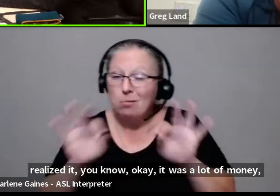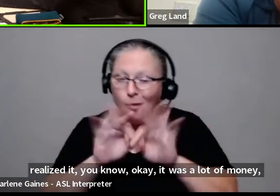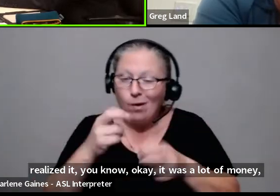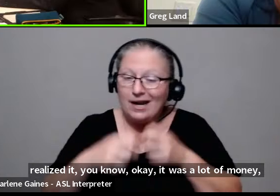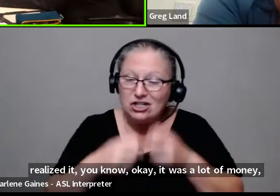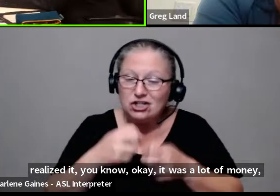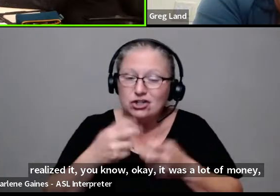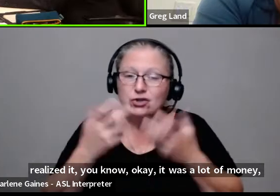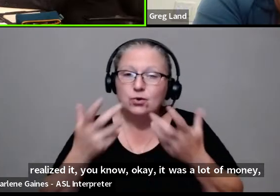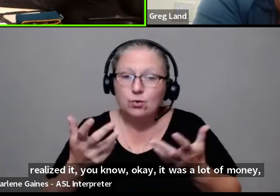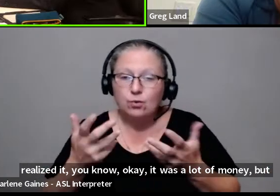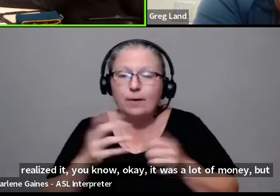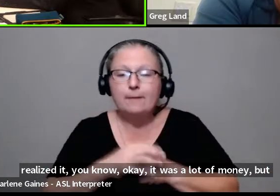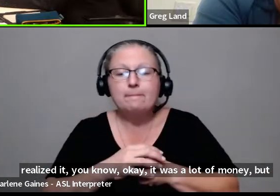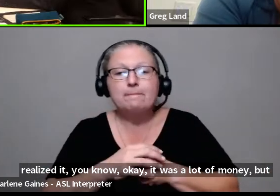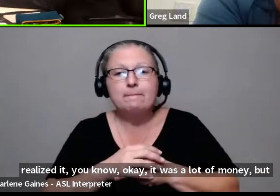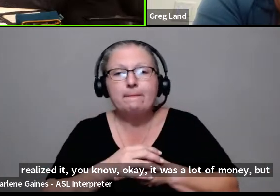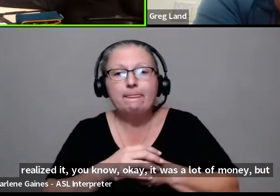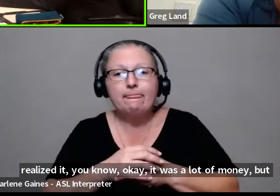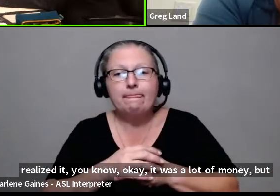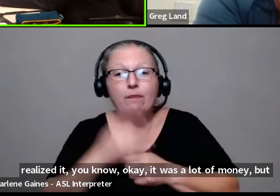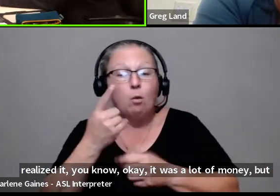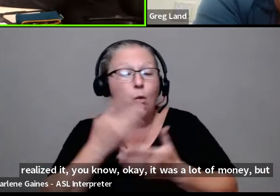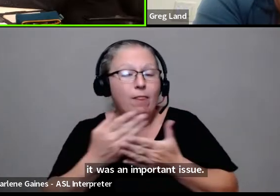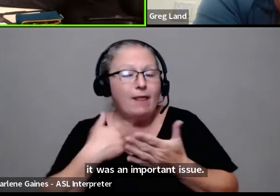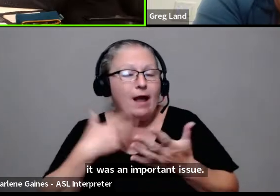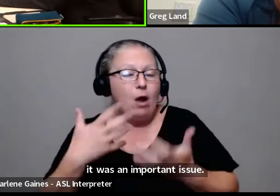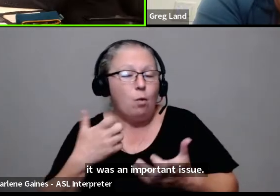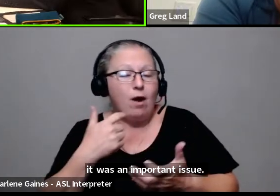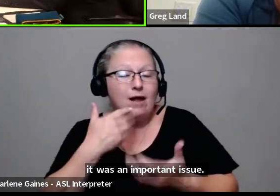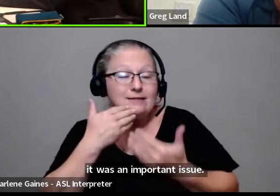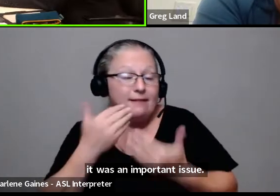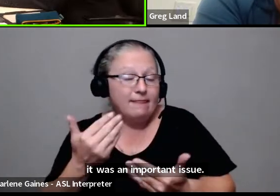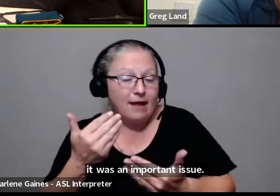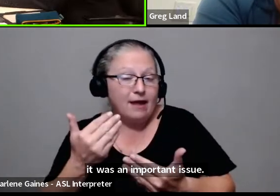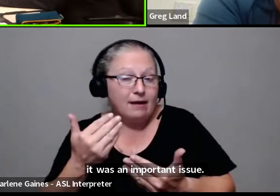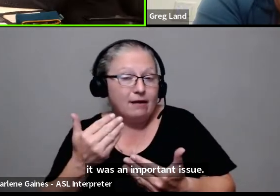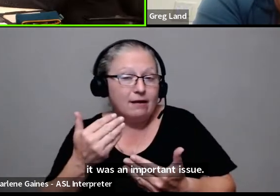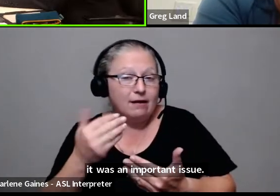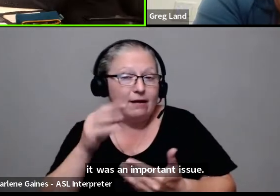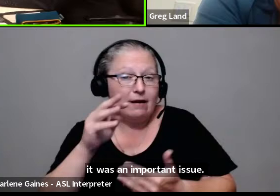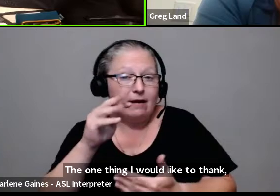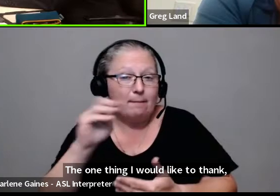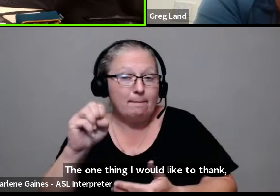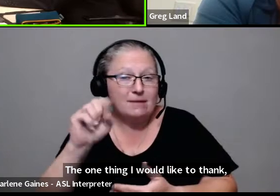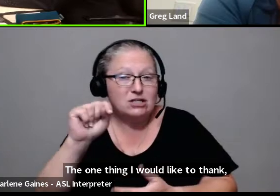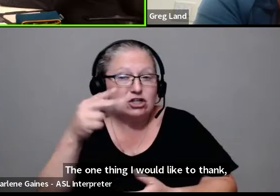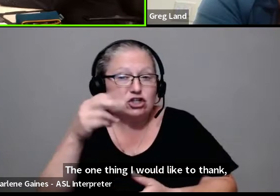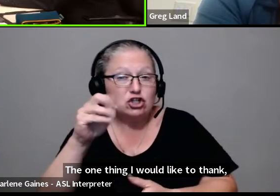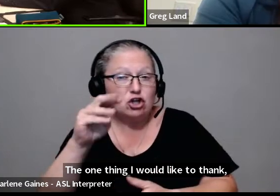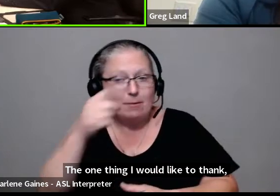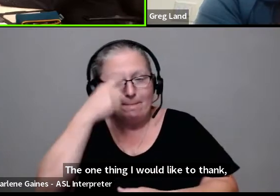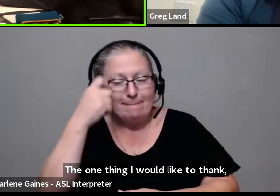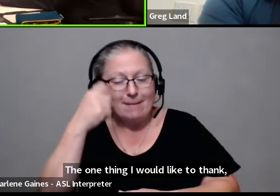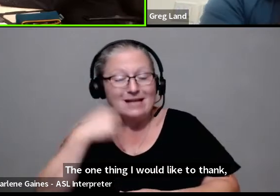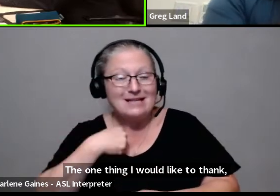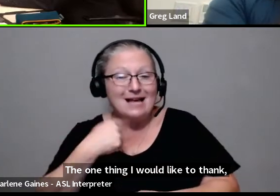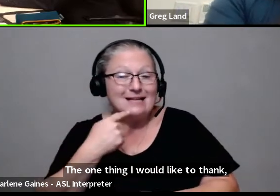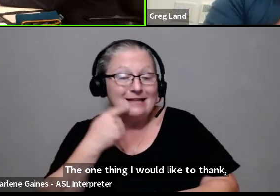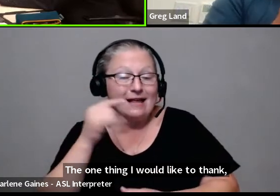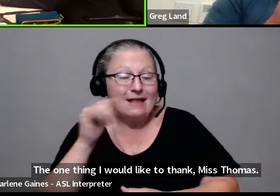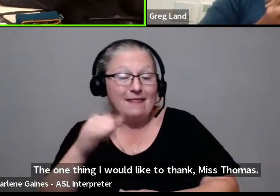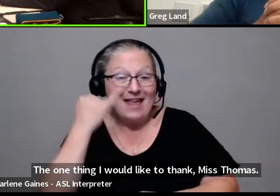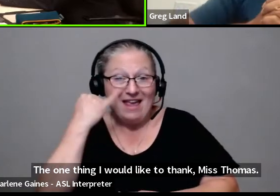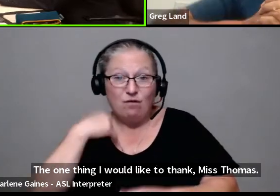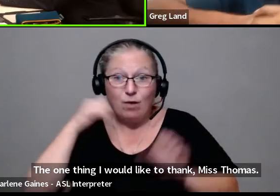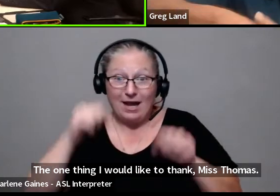issue. The one thing I would like to thank Ms. Thomas, because I had said, well, if we